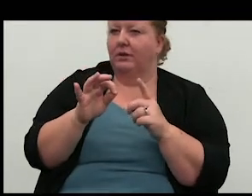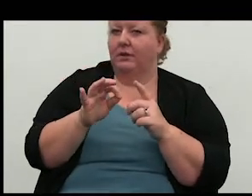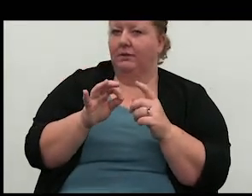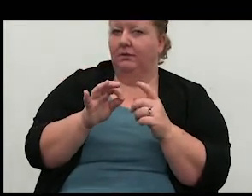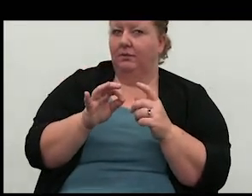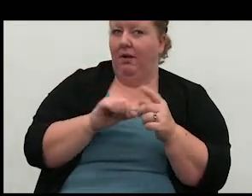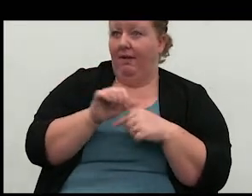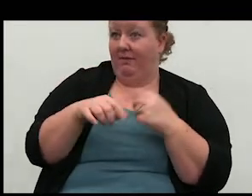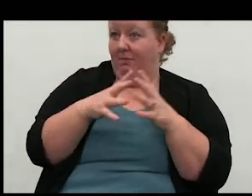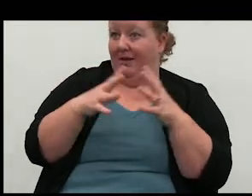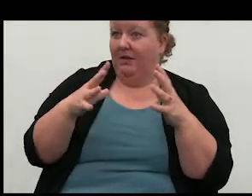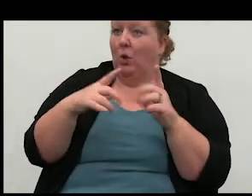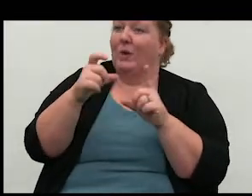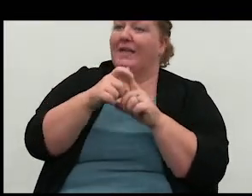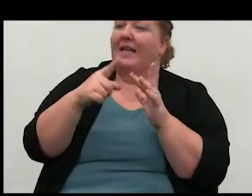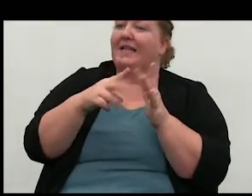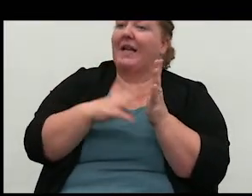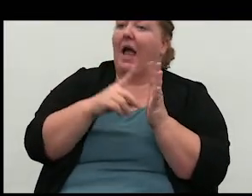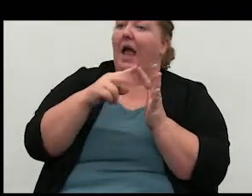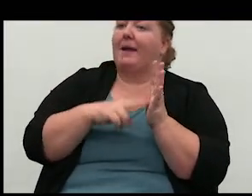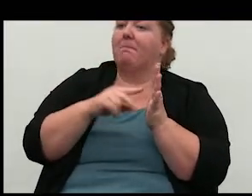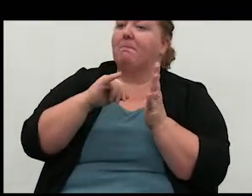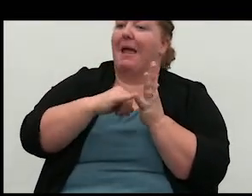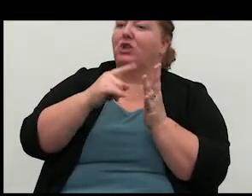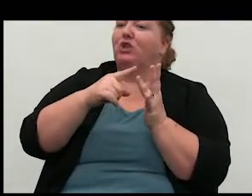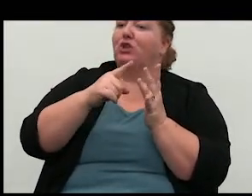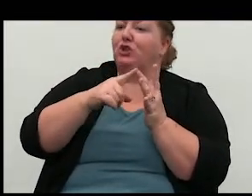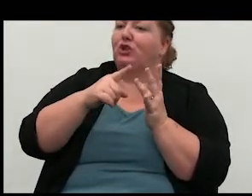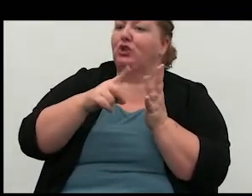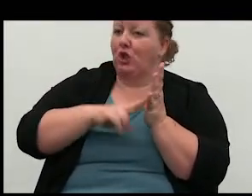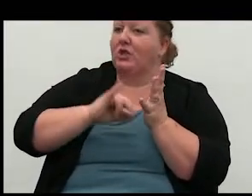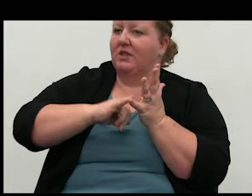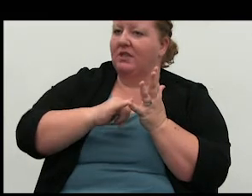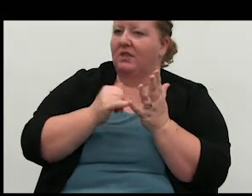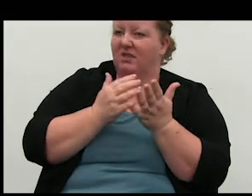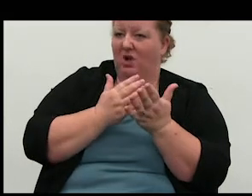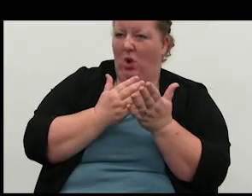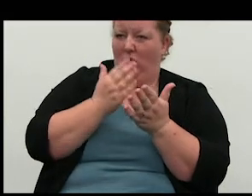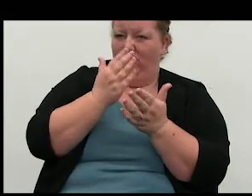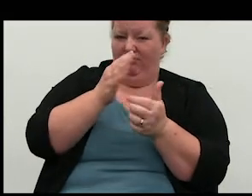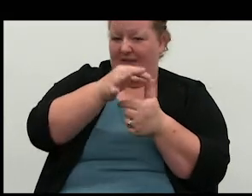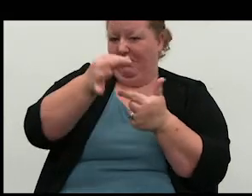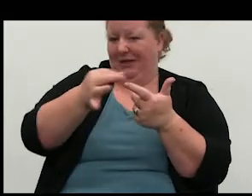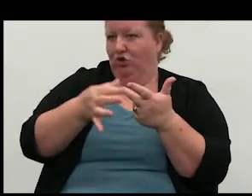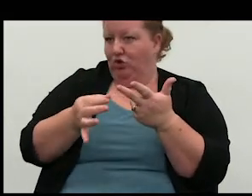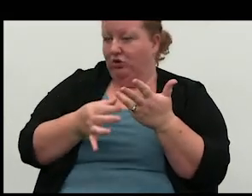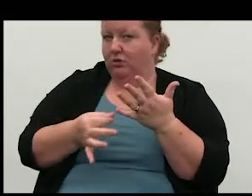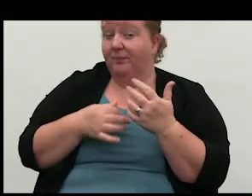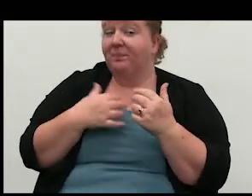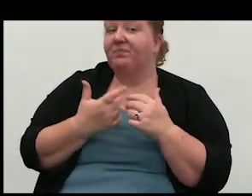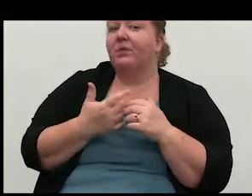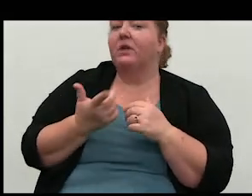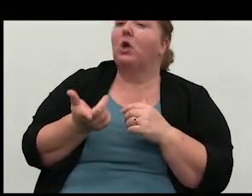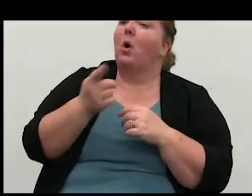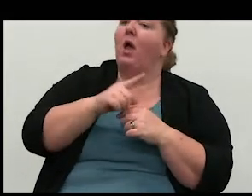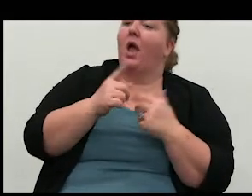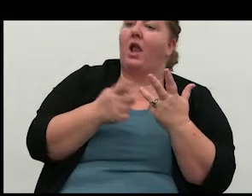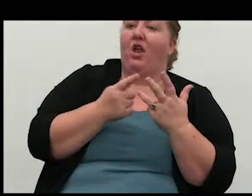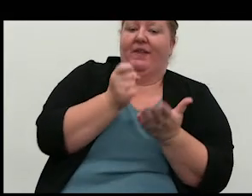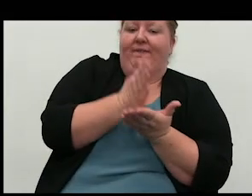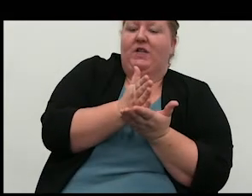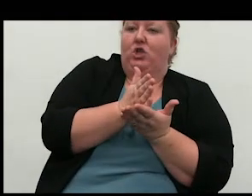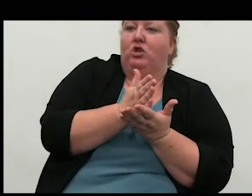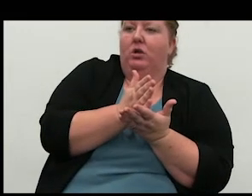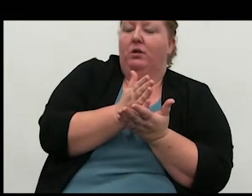big? Dimensions, first one. And this actually, the best definition of this, I got from another brain scientist